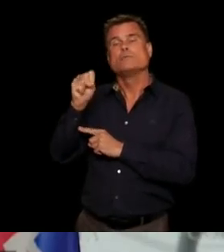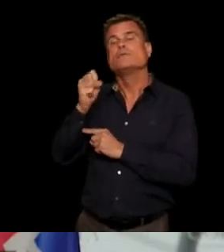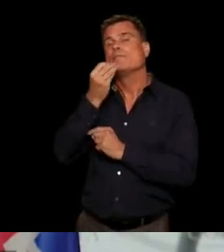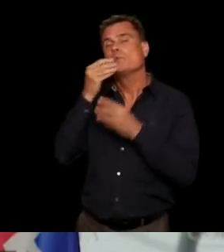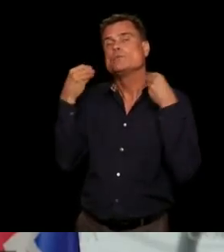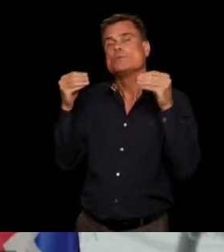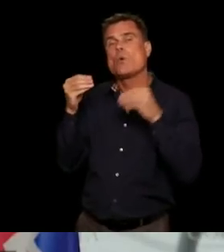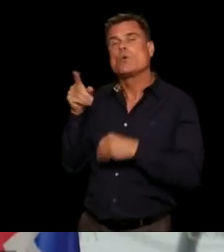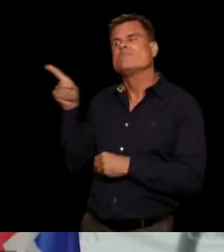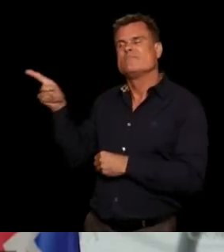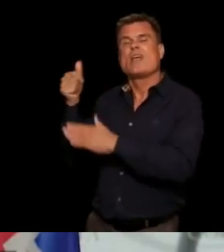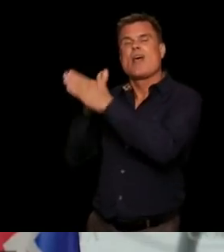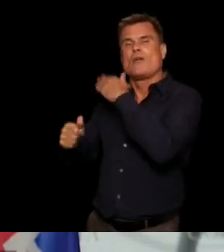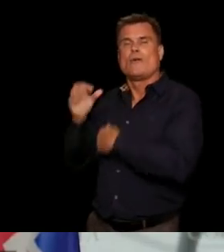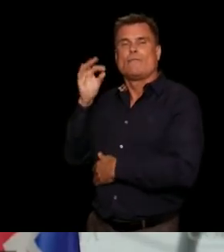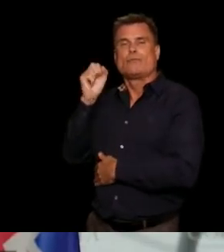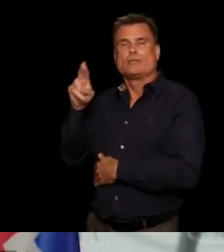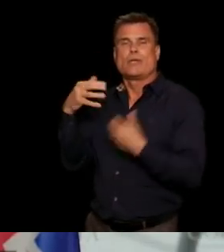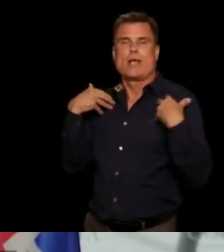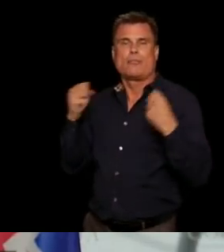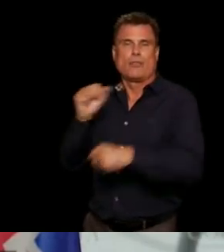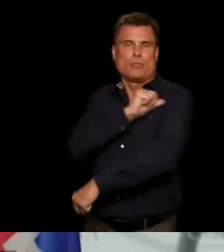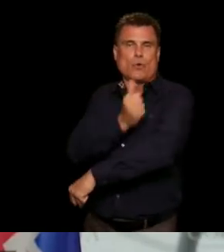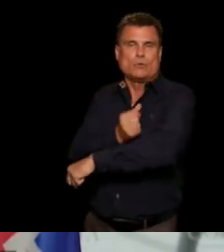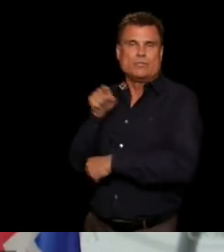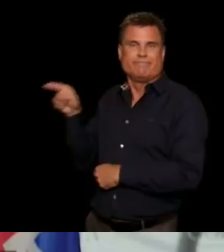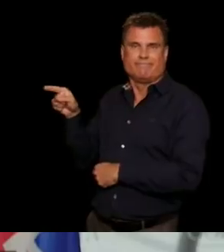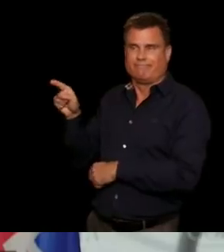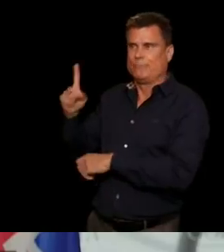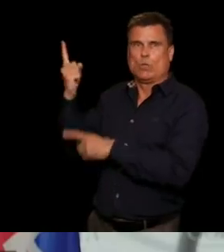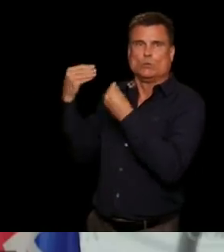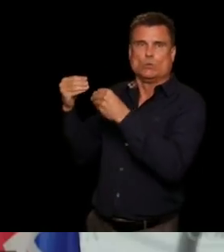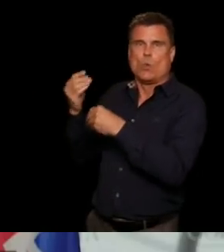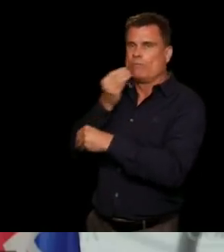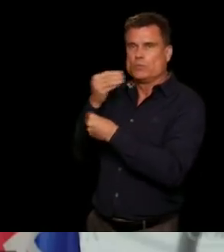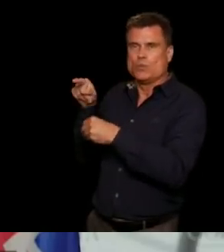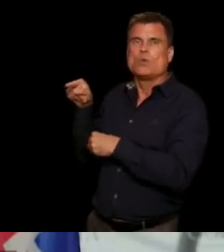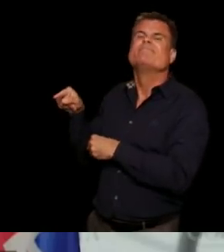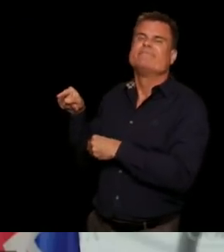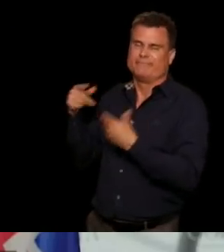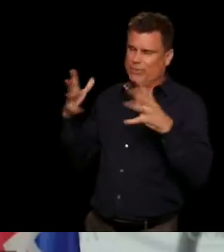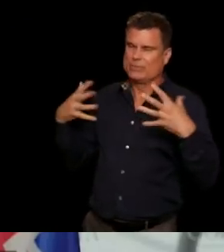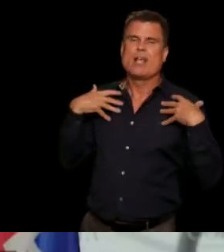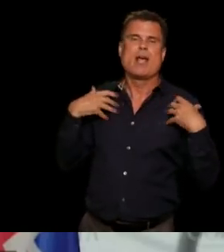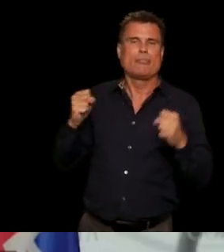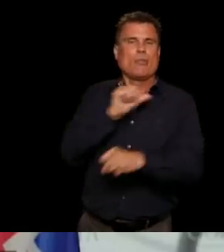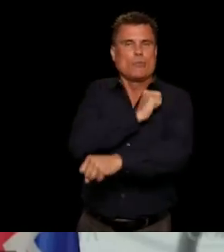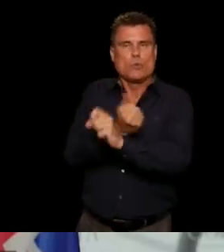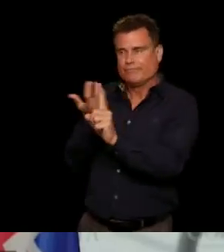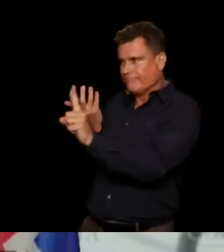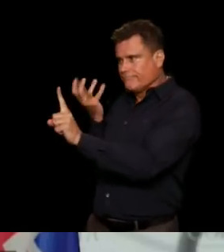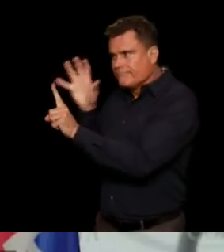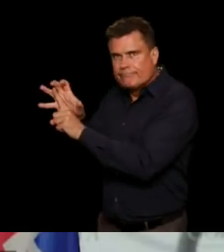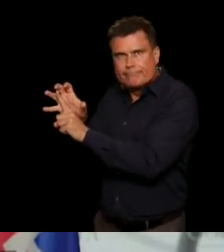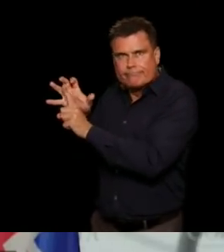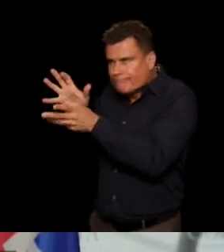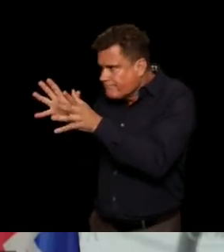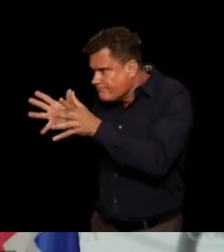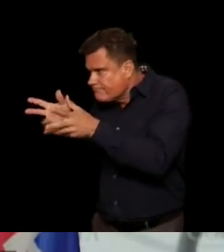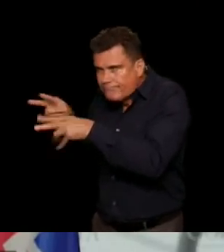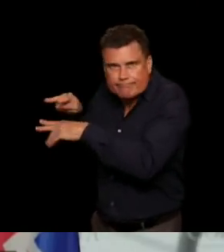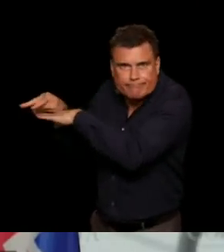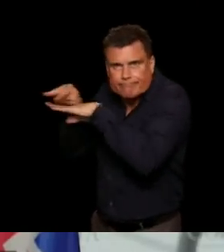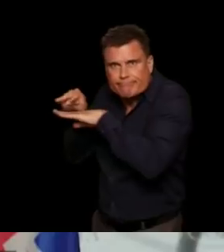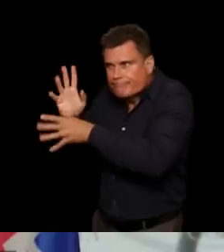Health Public Health teams are on-site managing this cluster. In Haida Gwaii, there is an outbreak that's